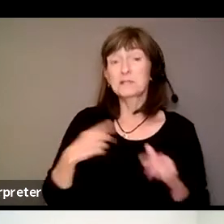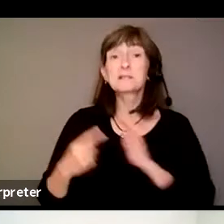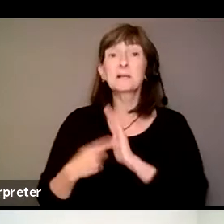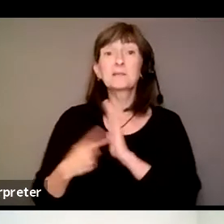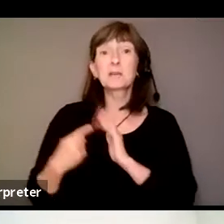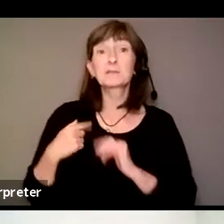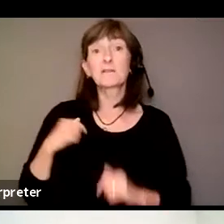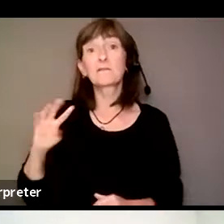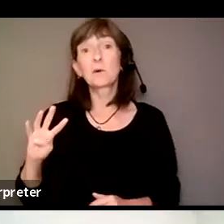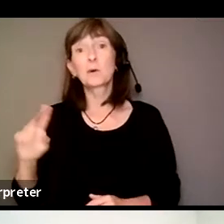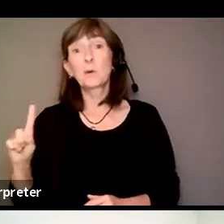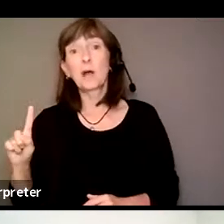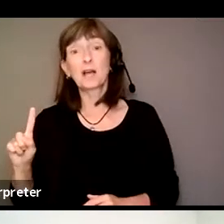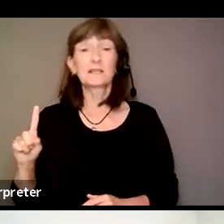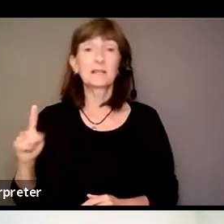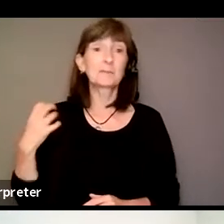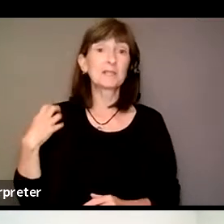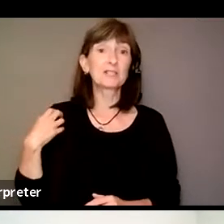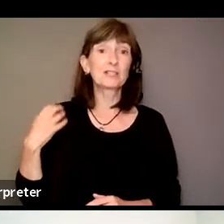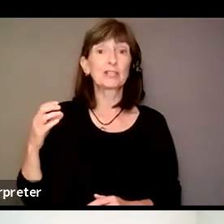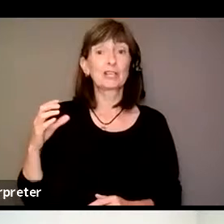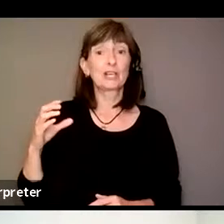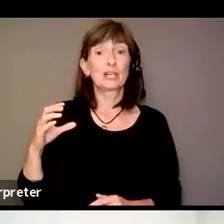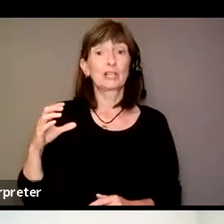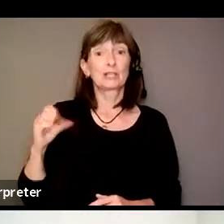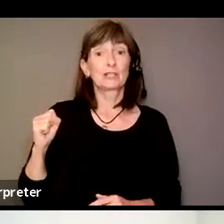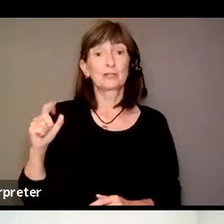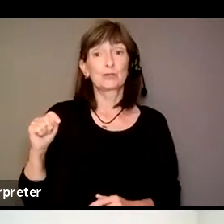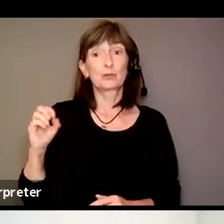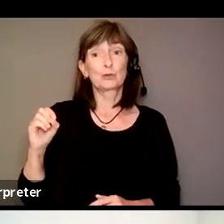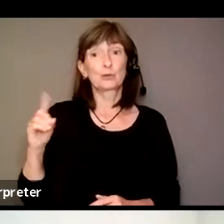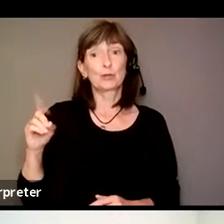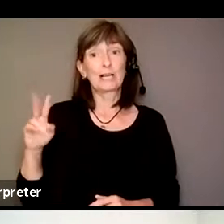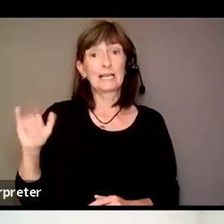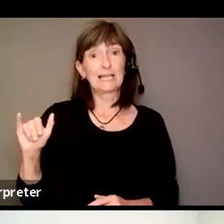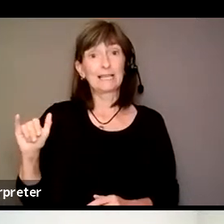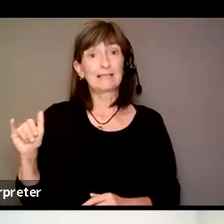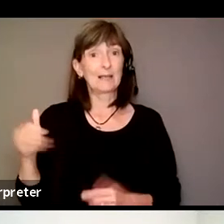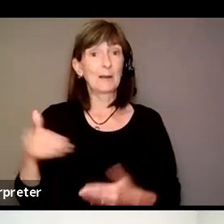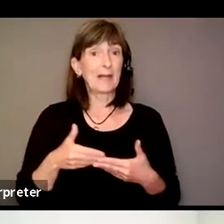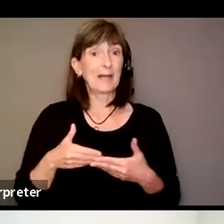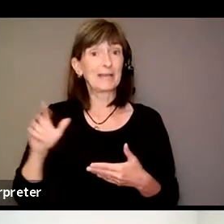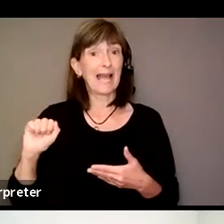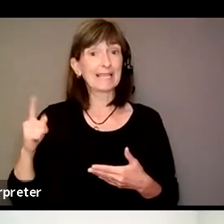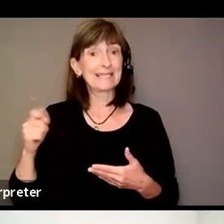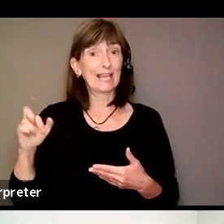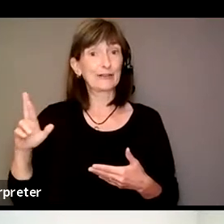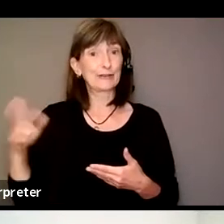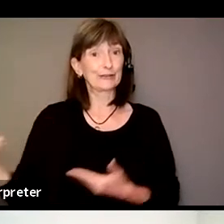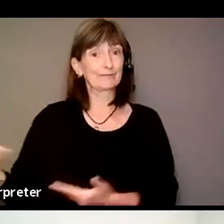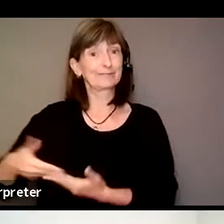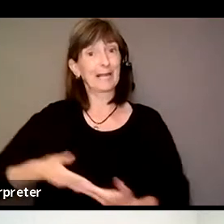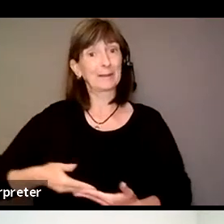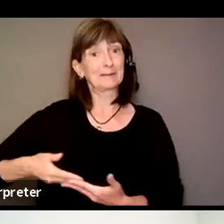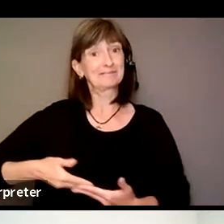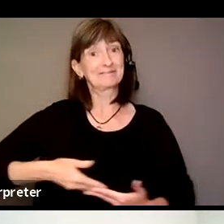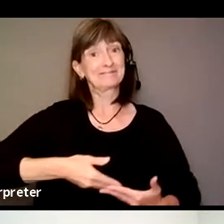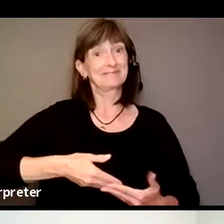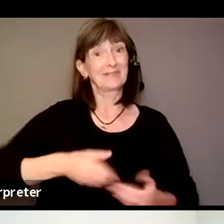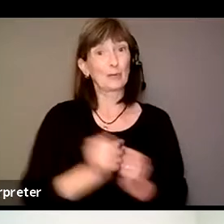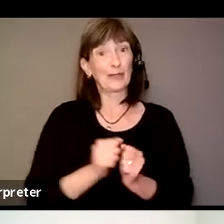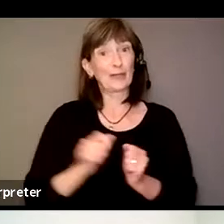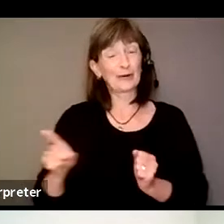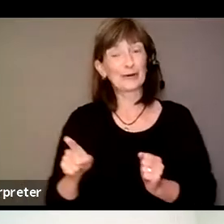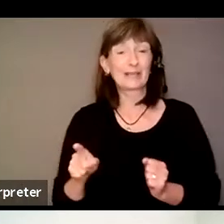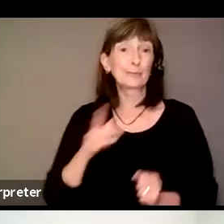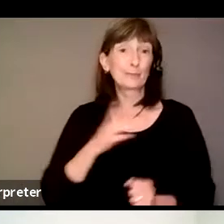have 41. We have Minister Sudley, who sometimes brings in baby Alexander. So he's made his appearance in the council, the